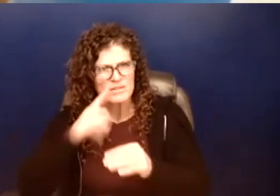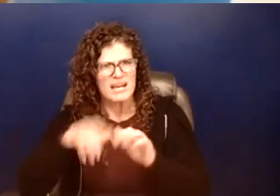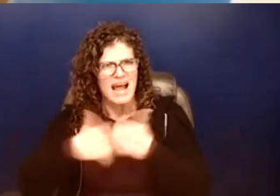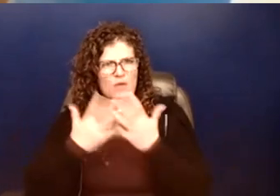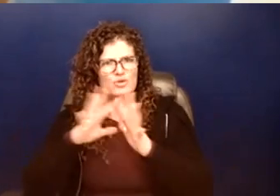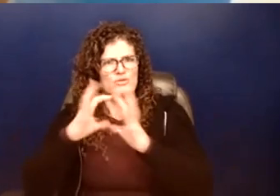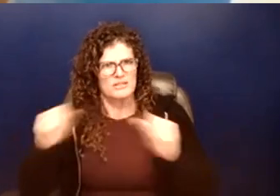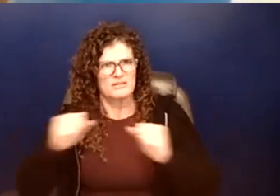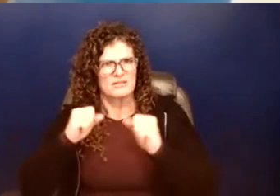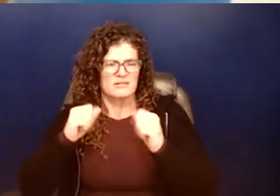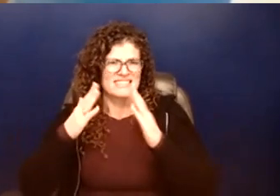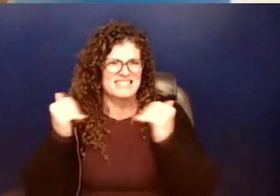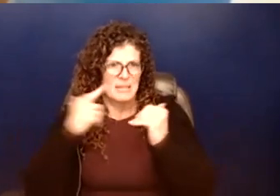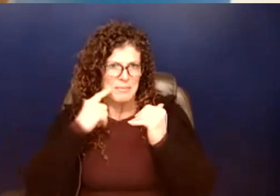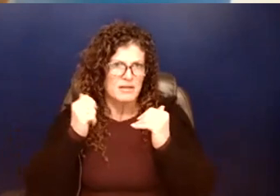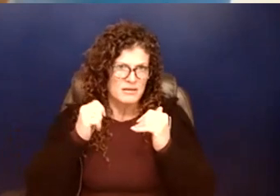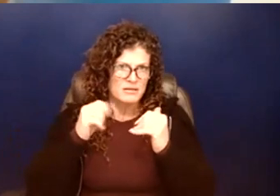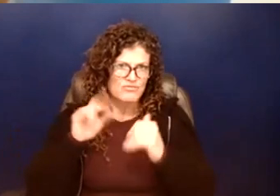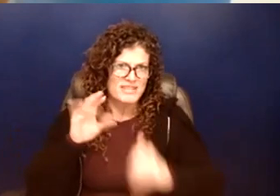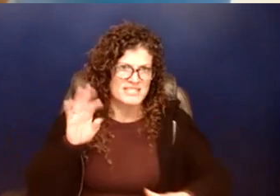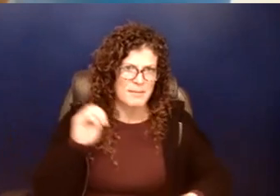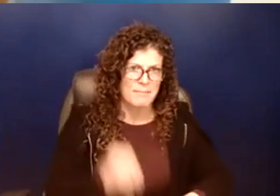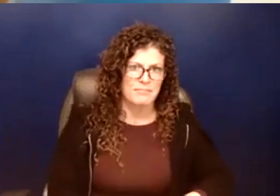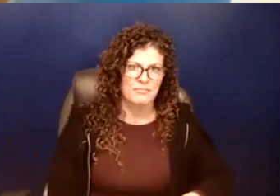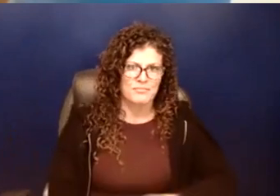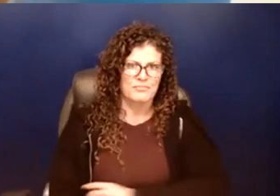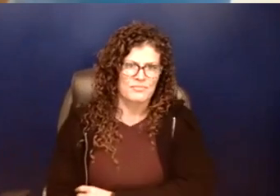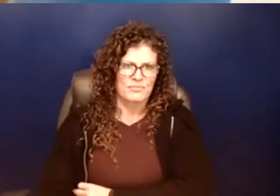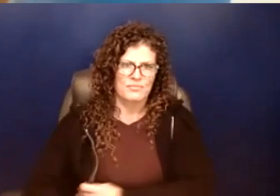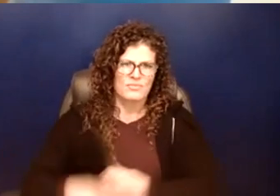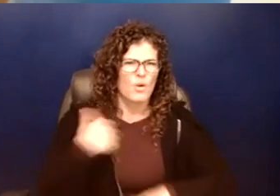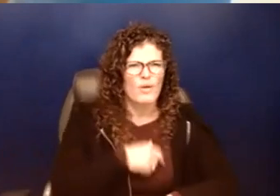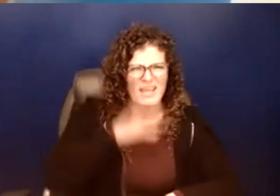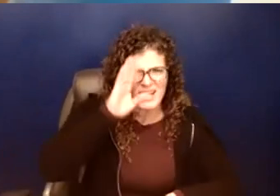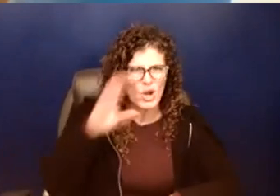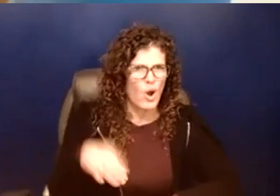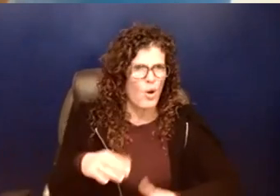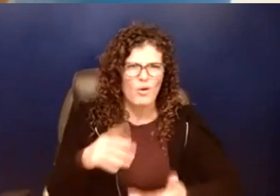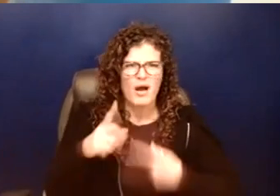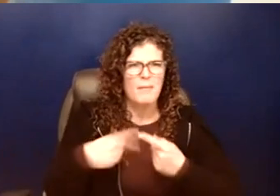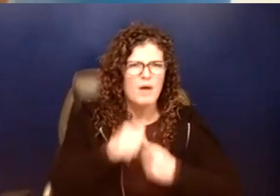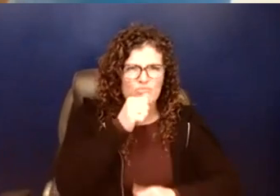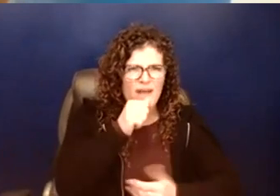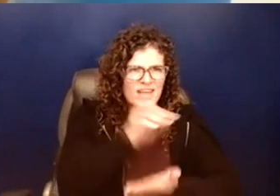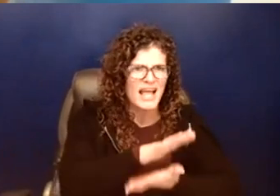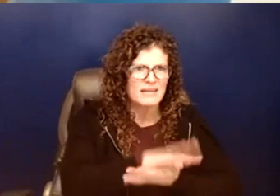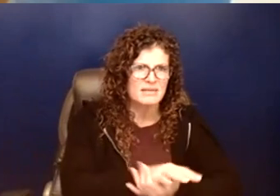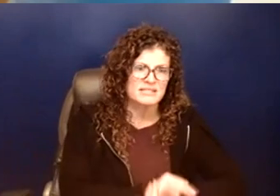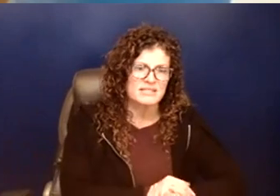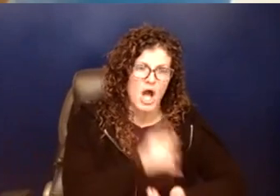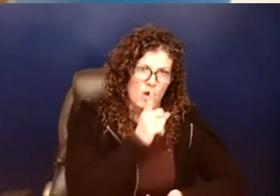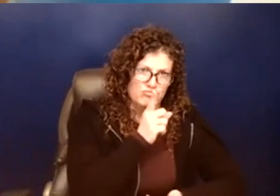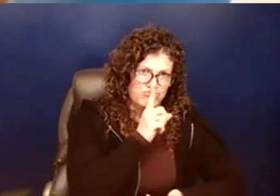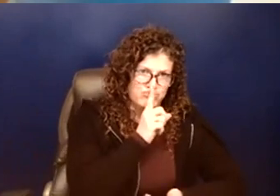issues, because we all know the elephant in the living room about the private schools, the private academies, which I'm not going to name,